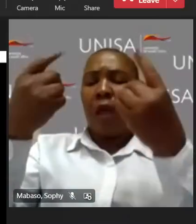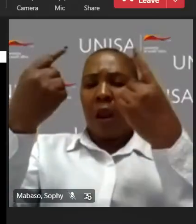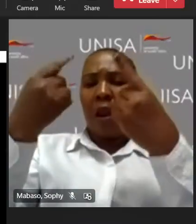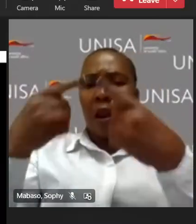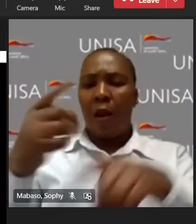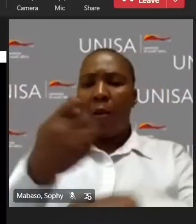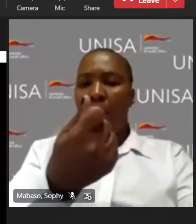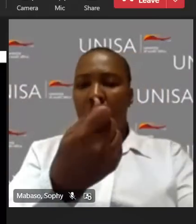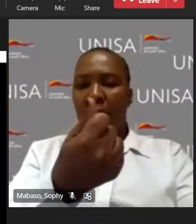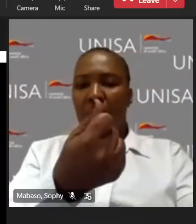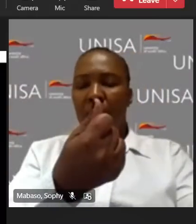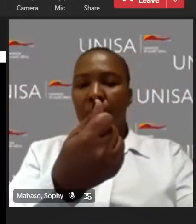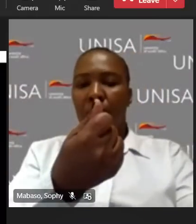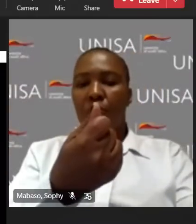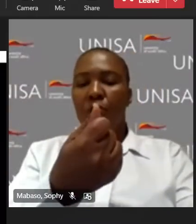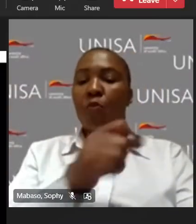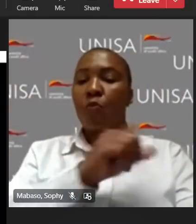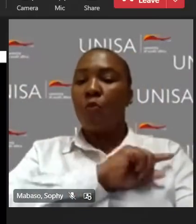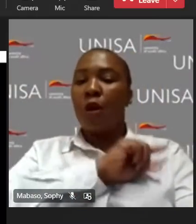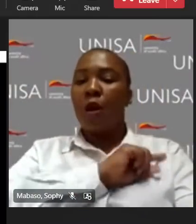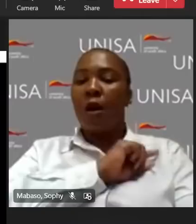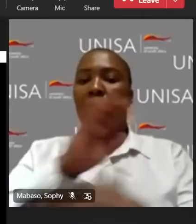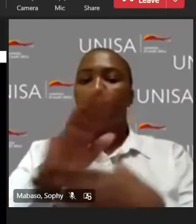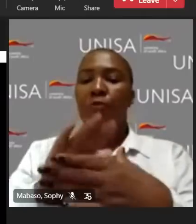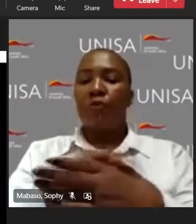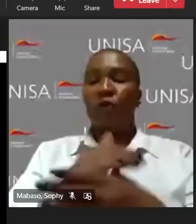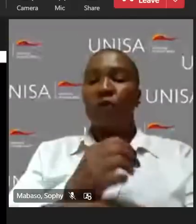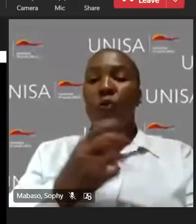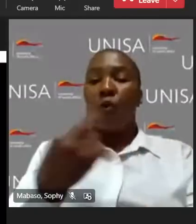because of your unique needs.